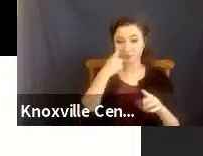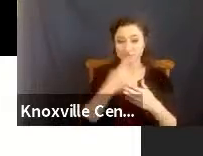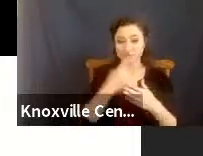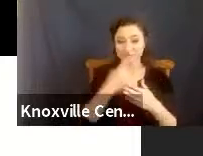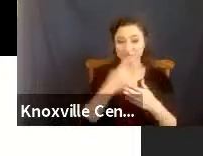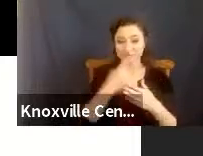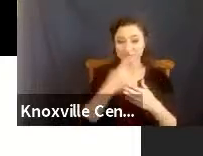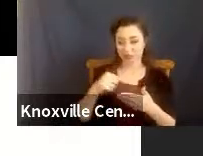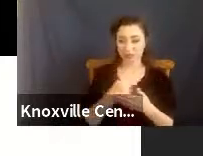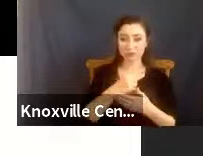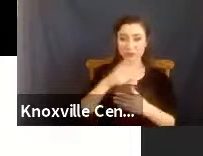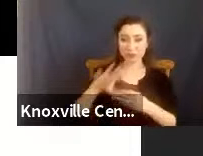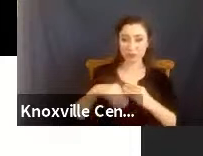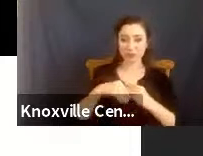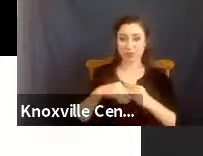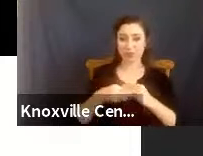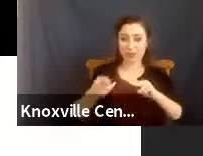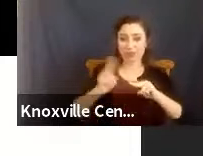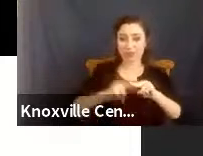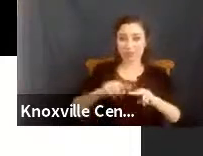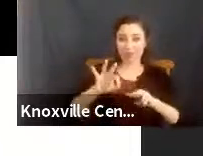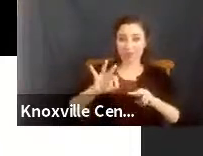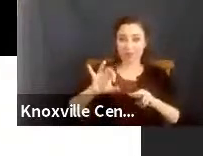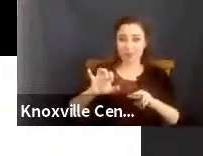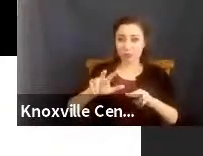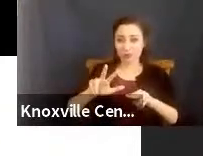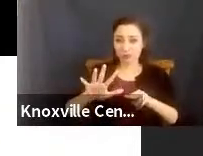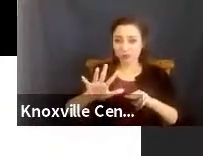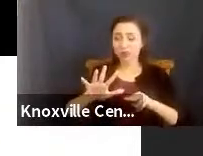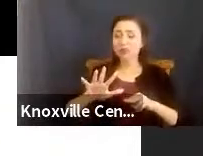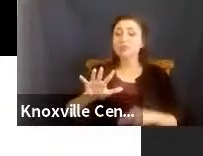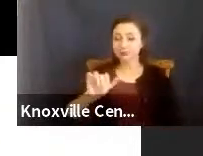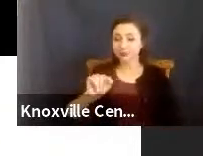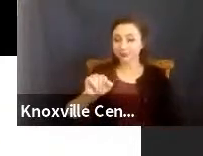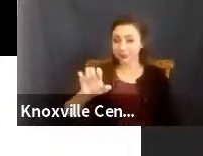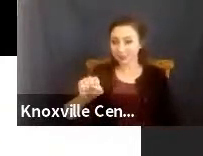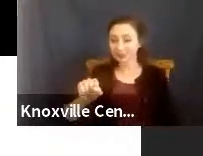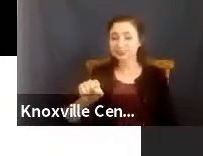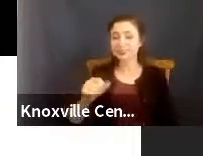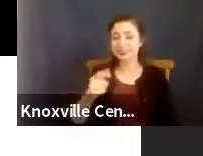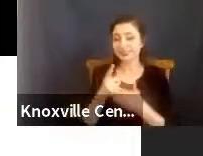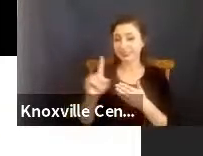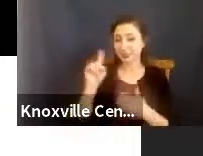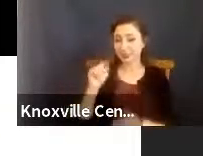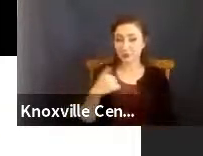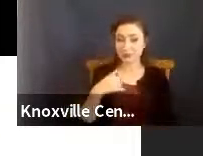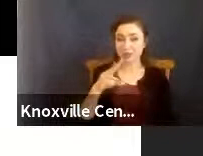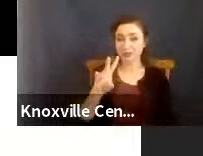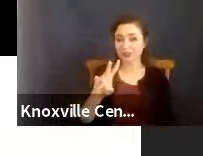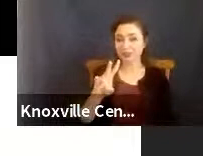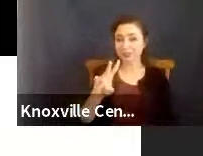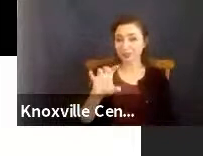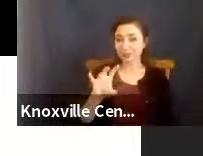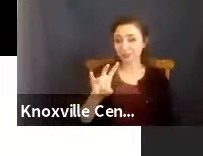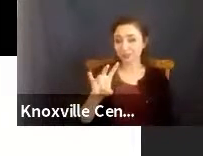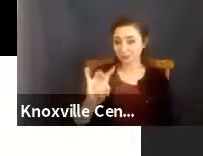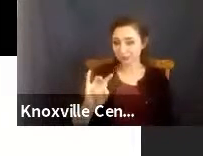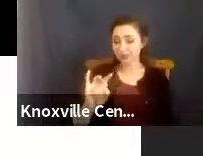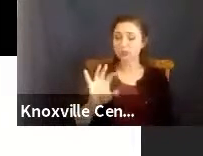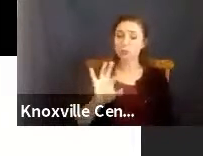added 935 cases, where last week we'd had 778. So